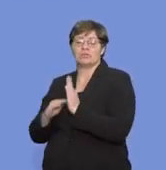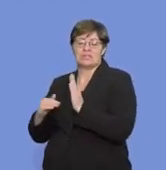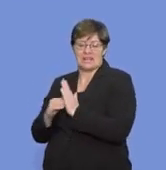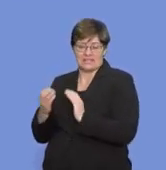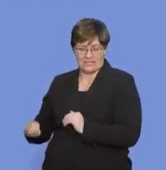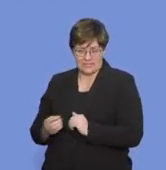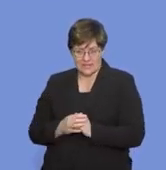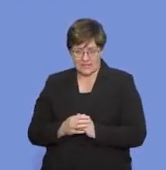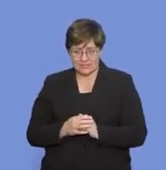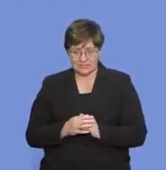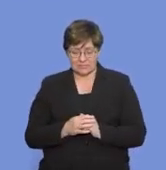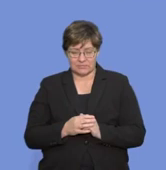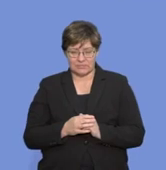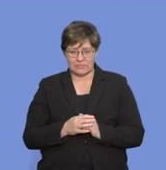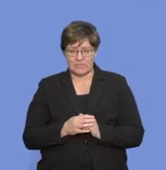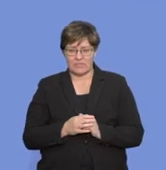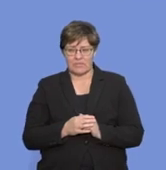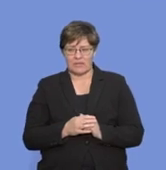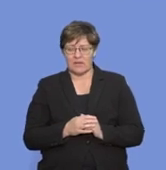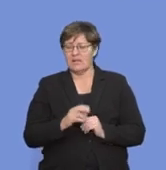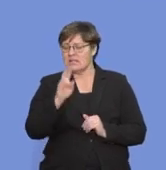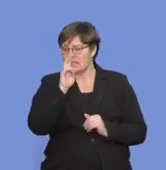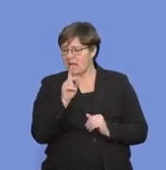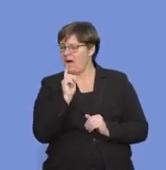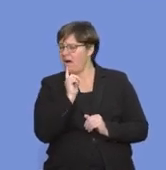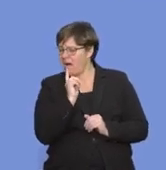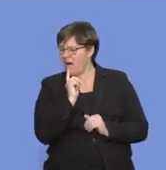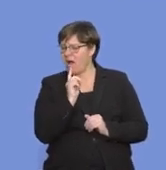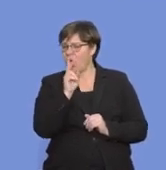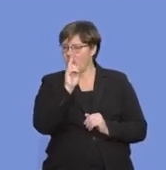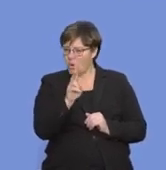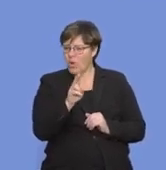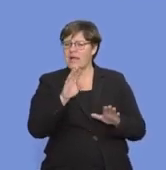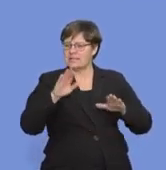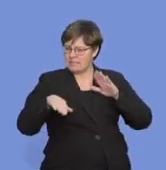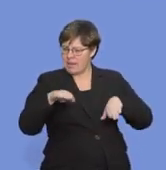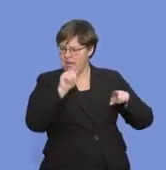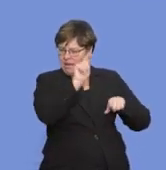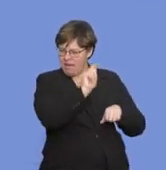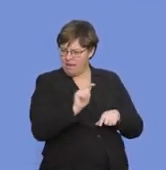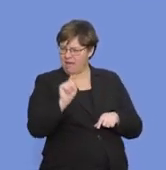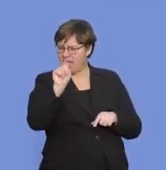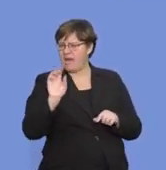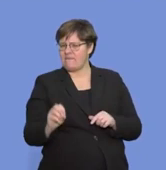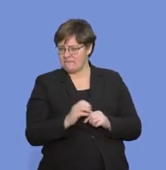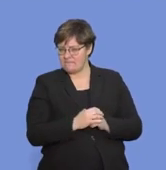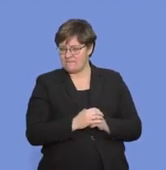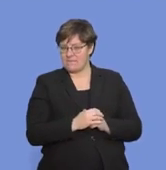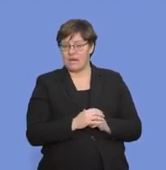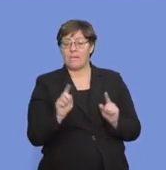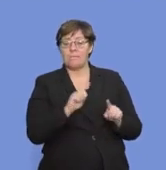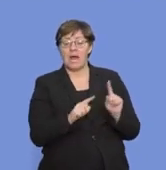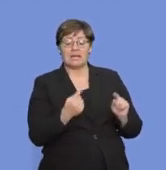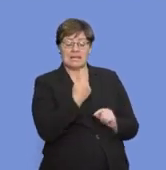found in Australia and New Zealand. So if we have a look at them, we can see that they look, you know, like they have similar